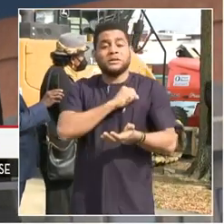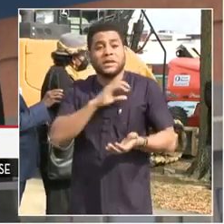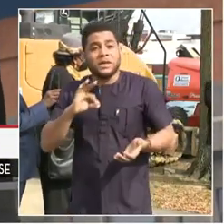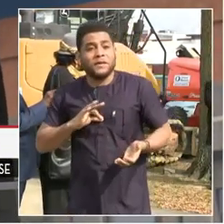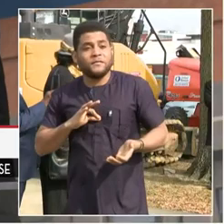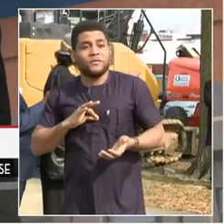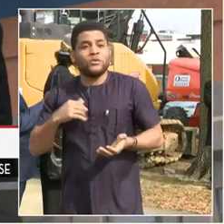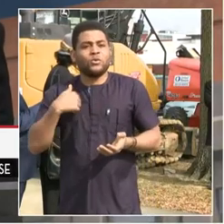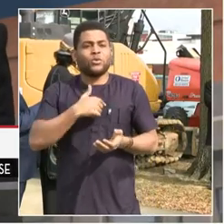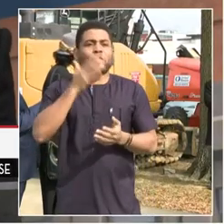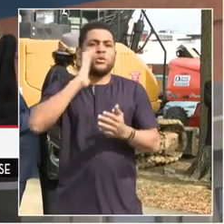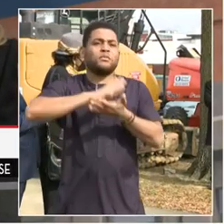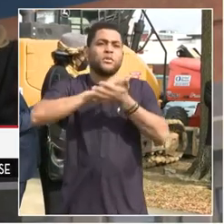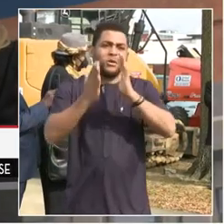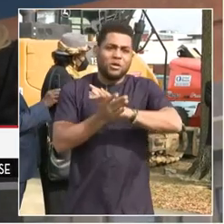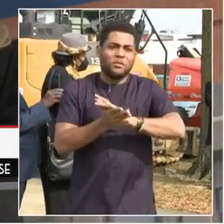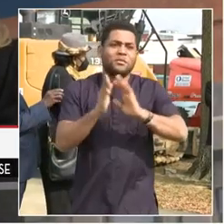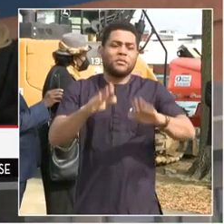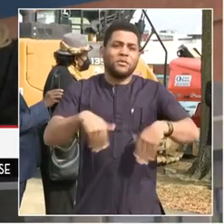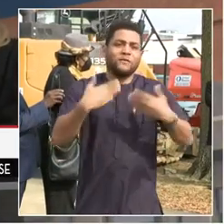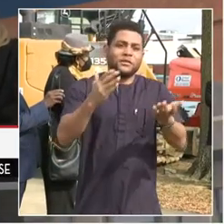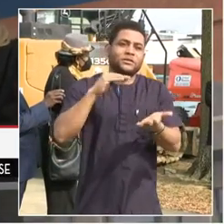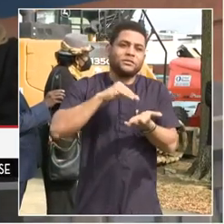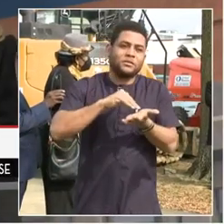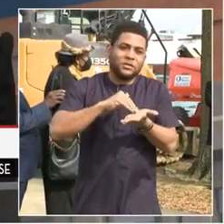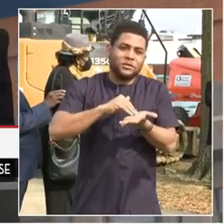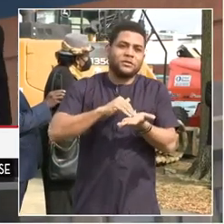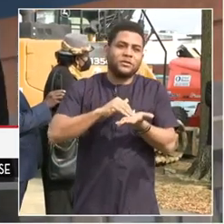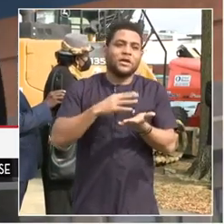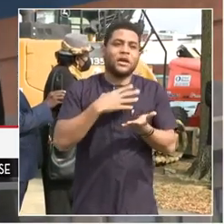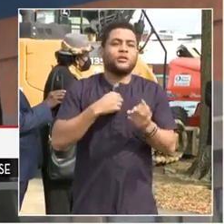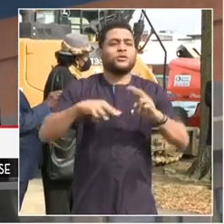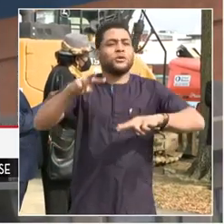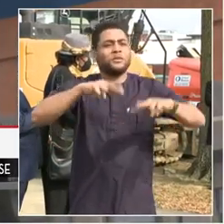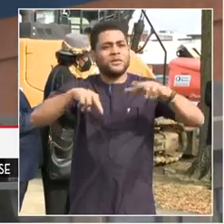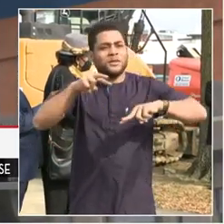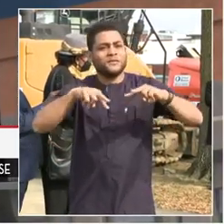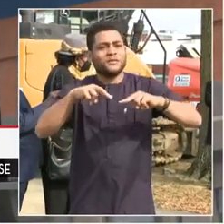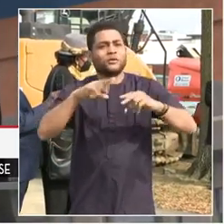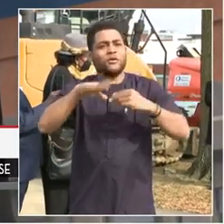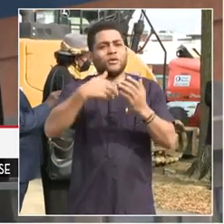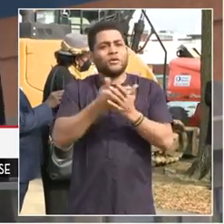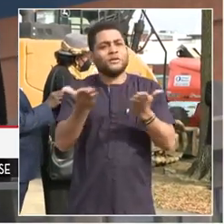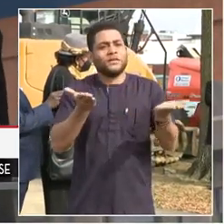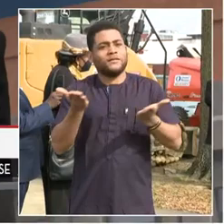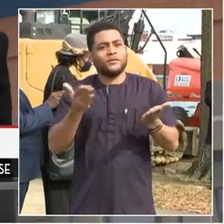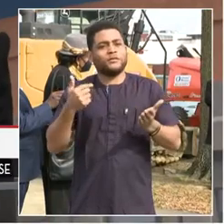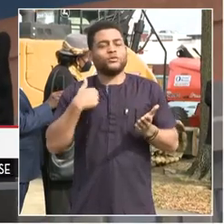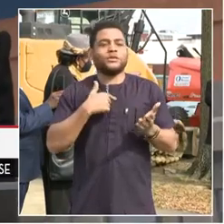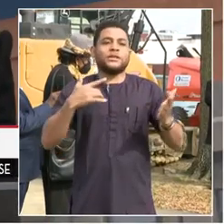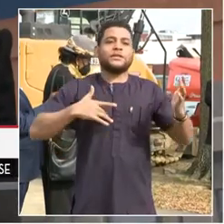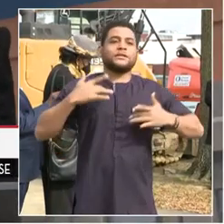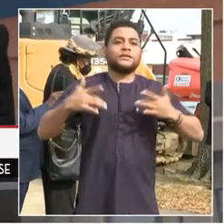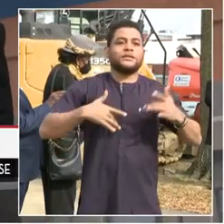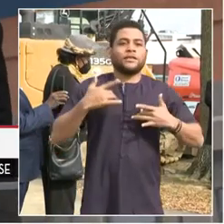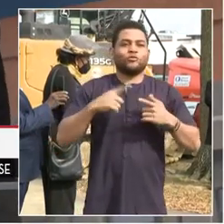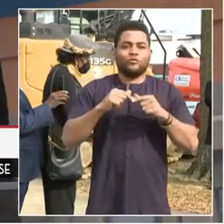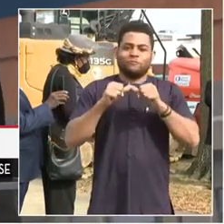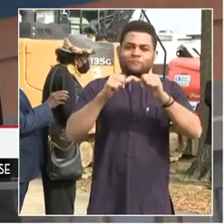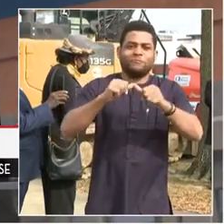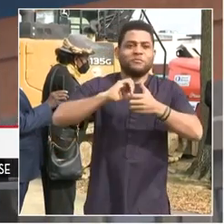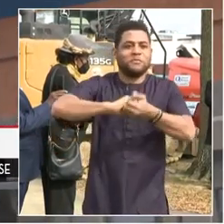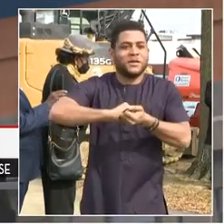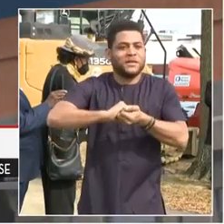arms respectively. Furthermore, we are also so pleased to continue our partnership with Children's National Medical Center for the